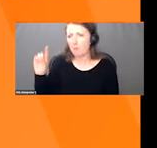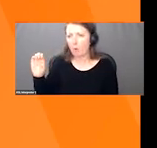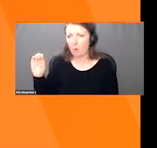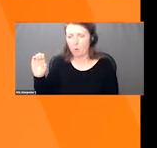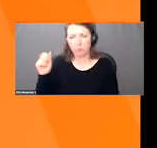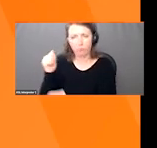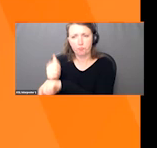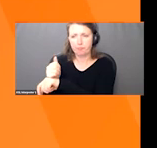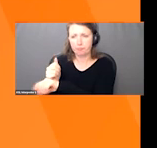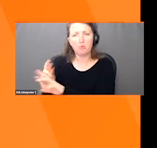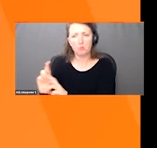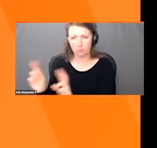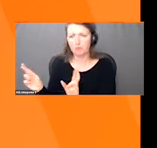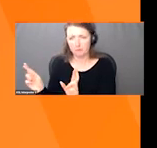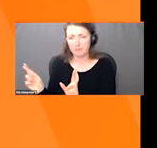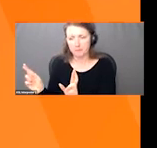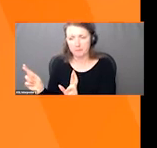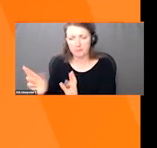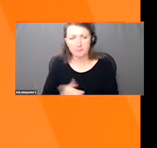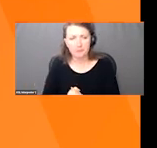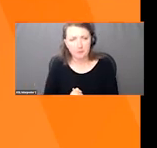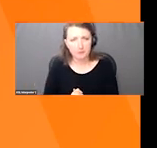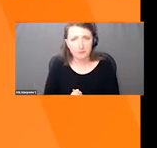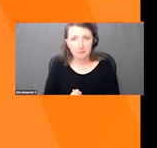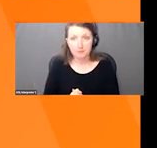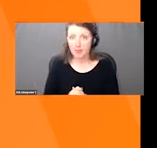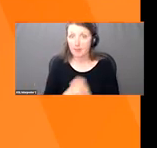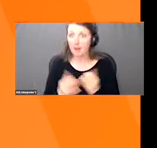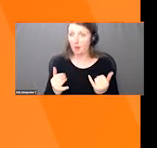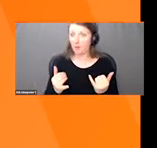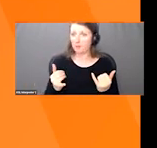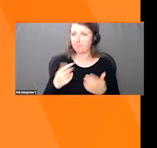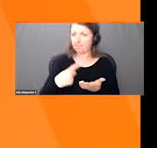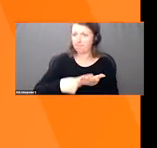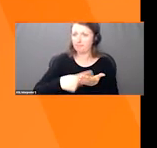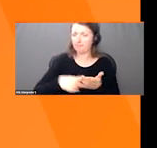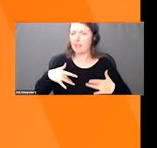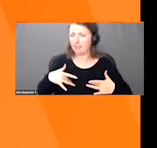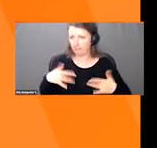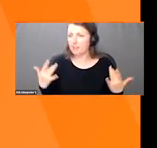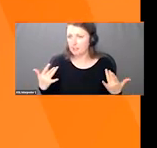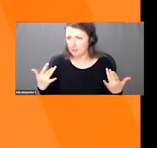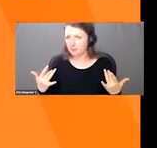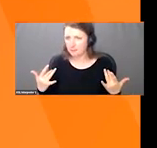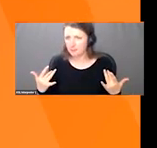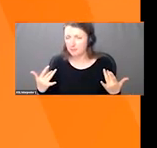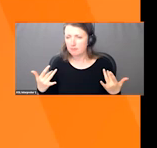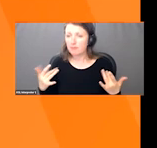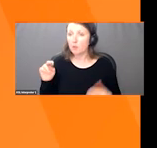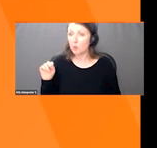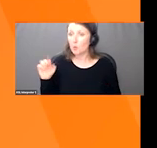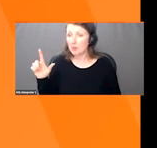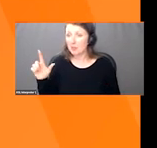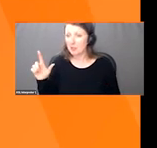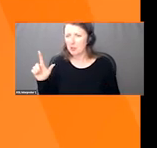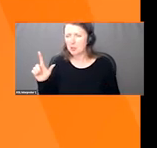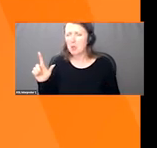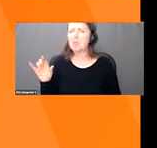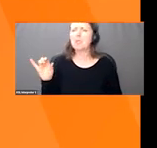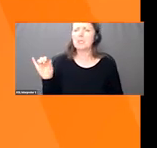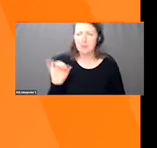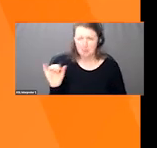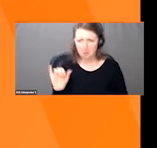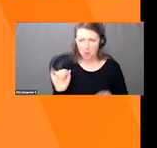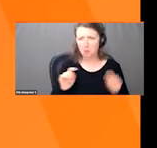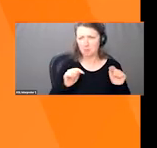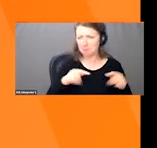Events are very, very similar to the newsletter. So if you're having webinars, if you're going